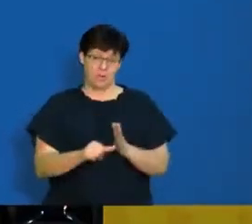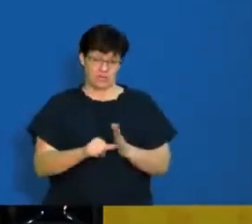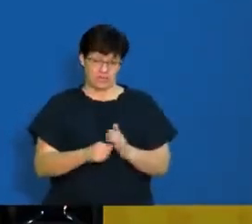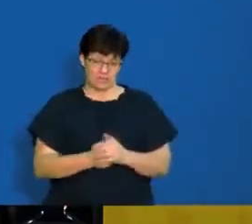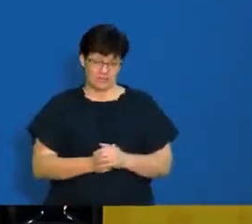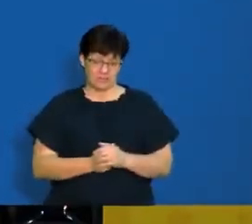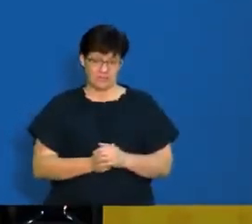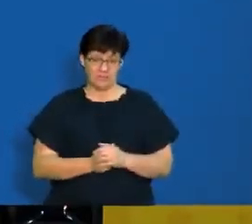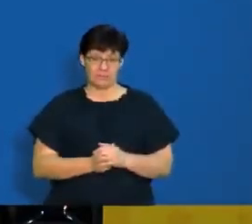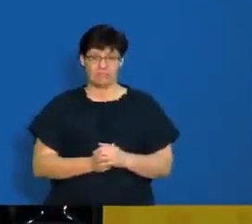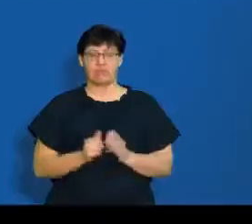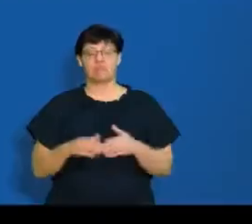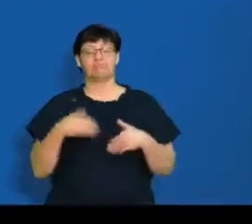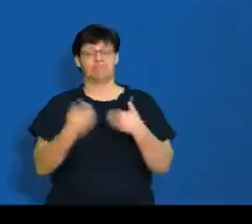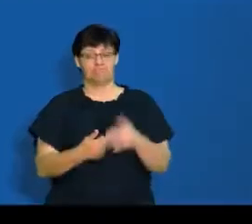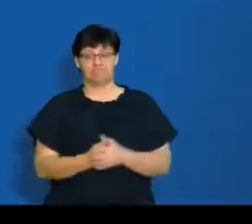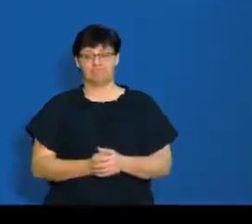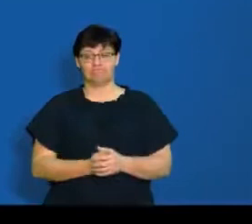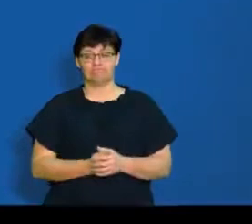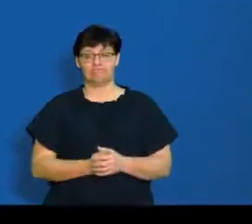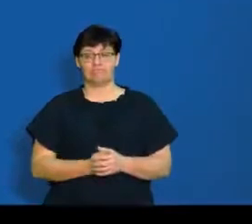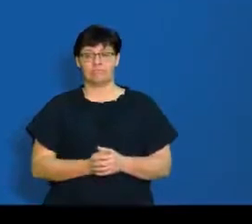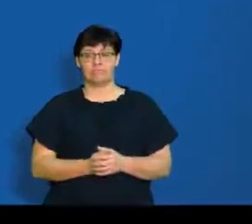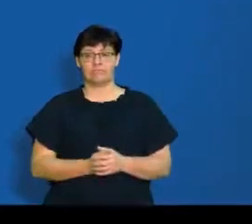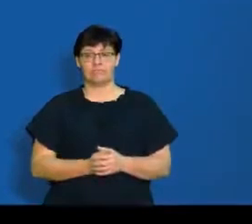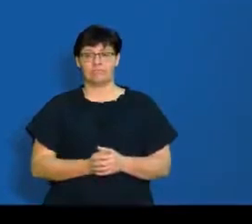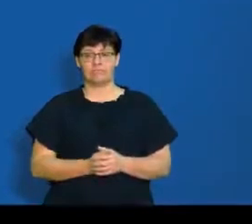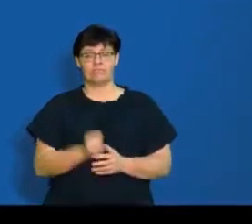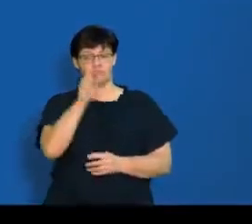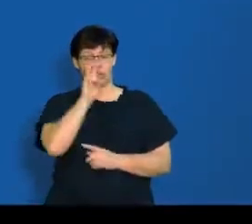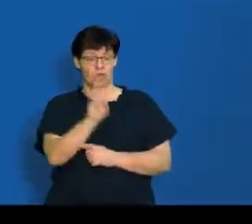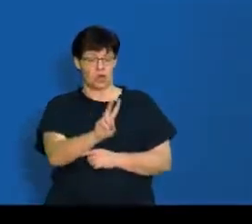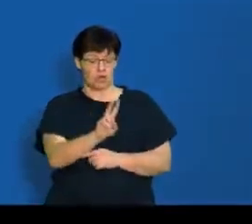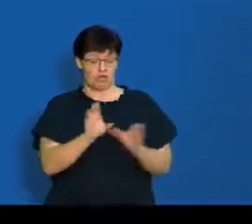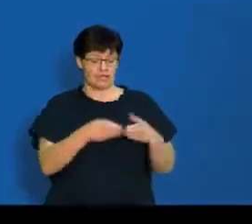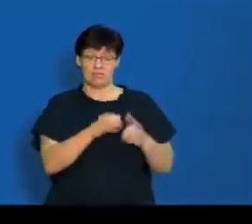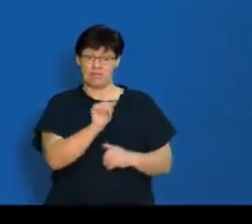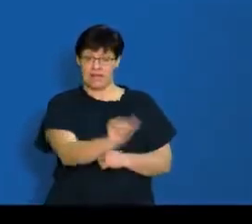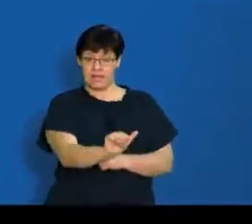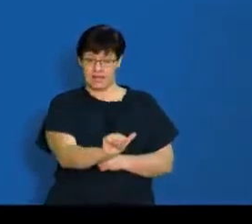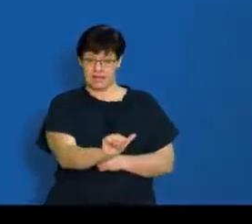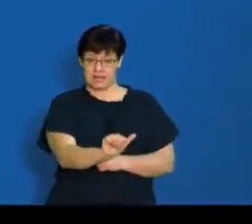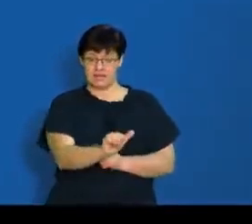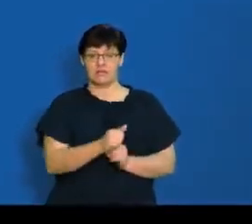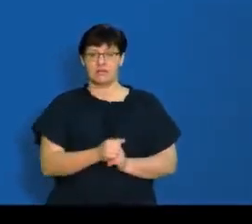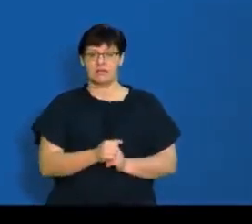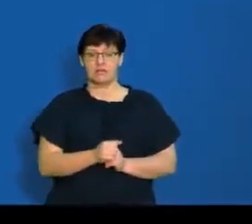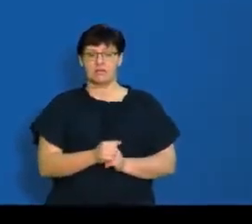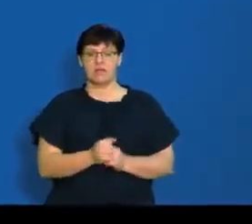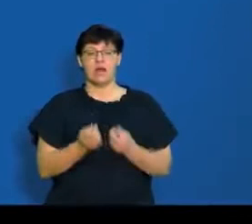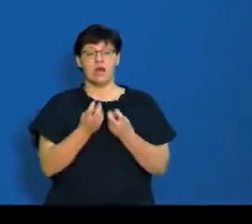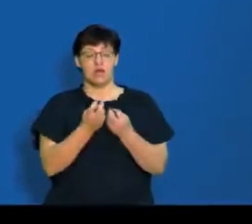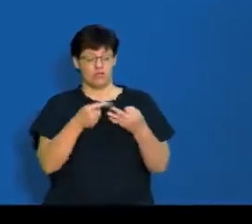12s. Okay, let's carry on. So, if you look at section A, there are 3